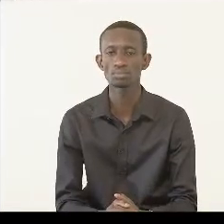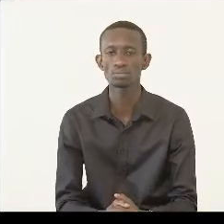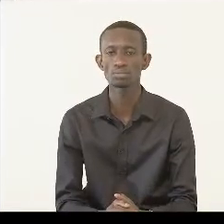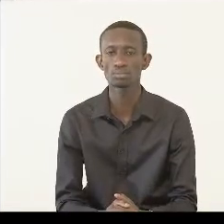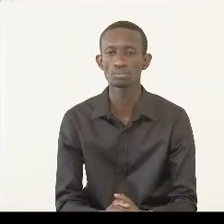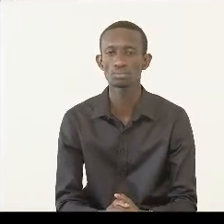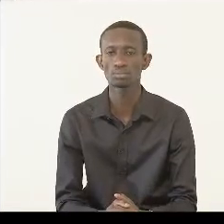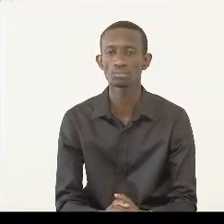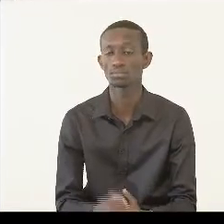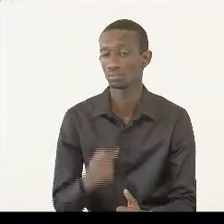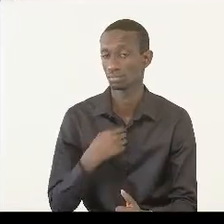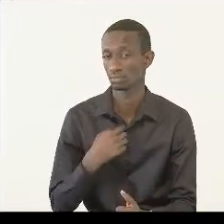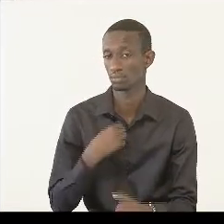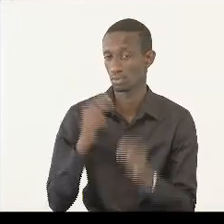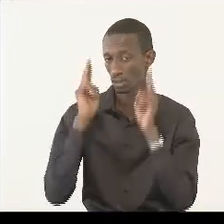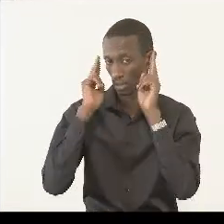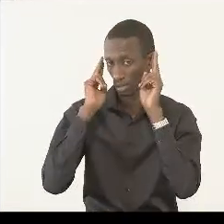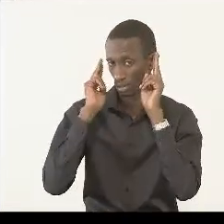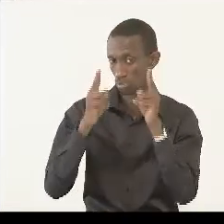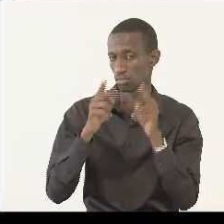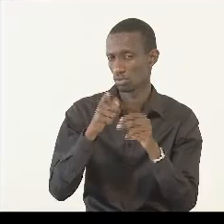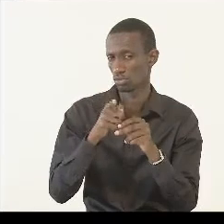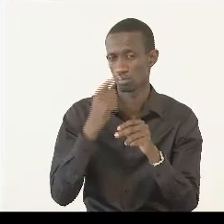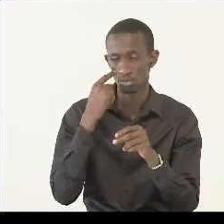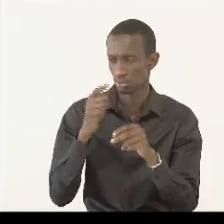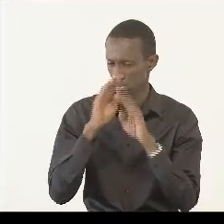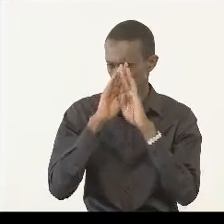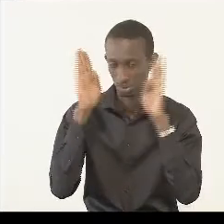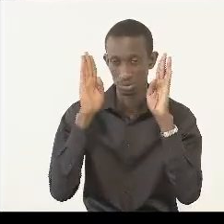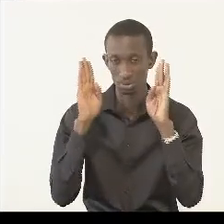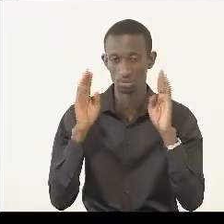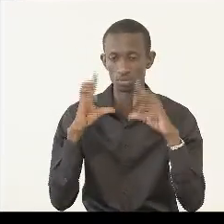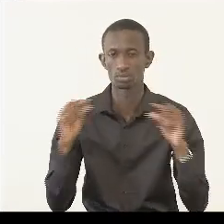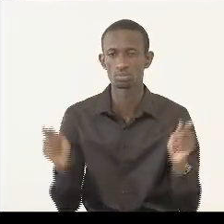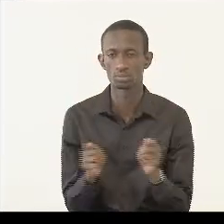I hope that makes it so clear in one short go